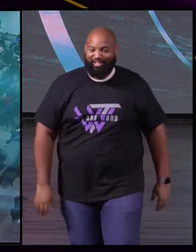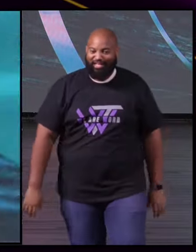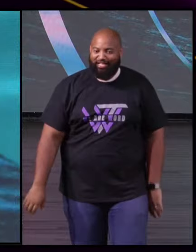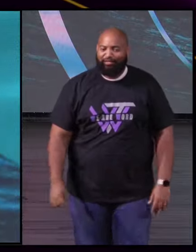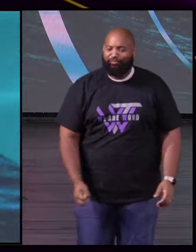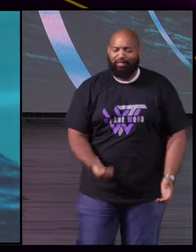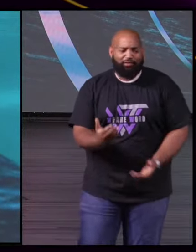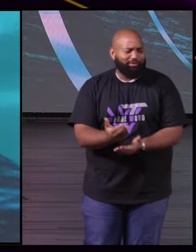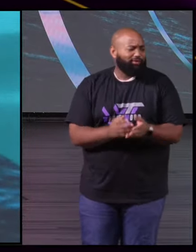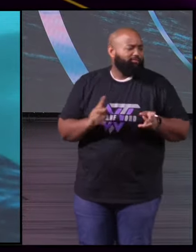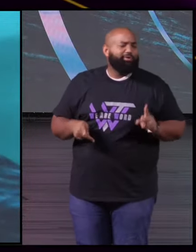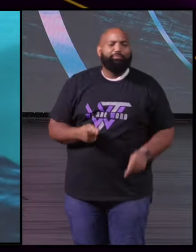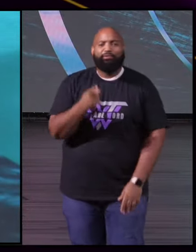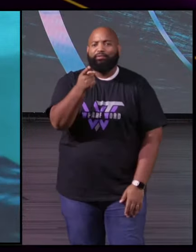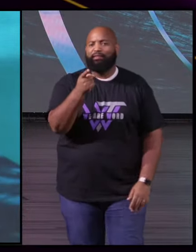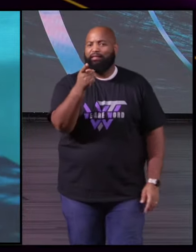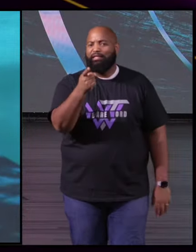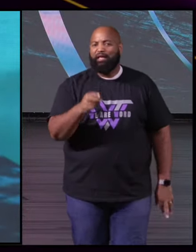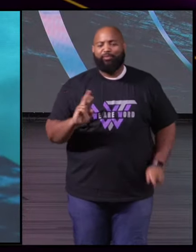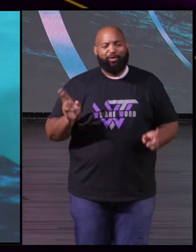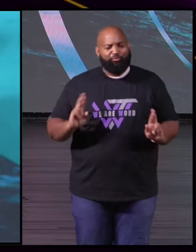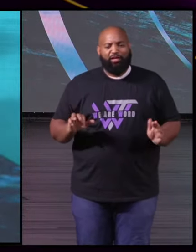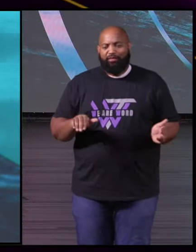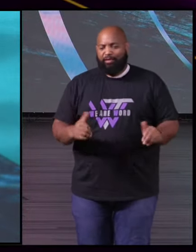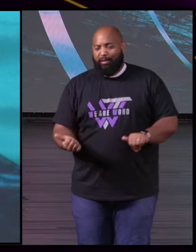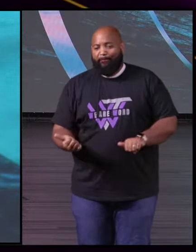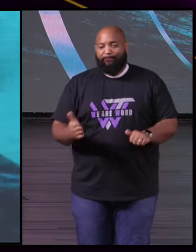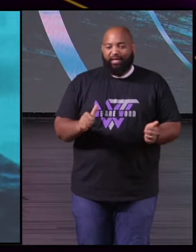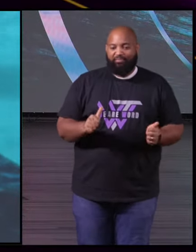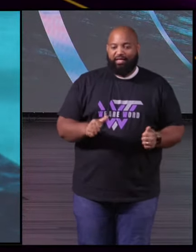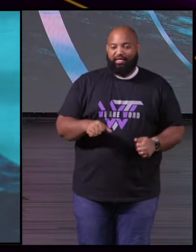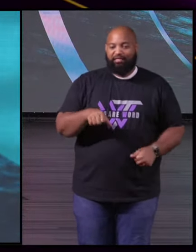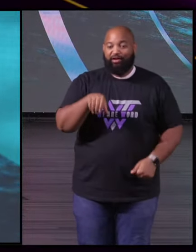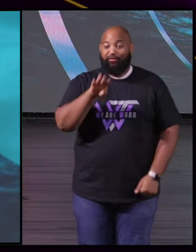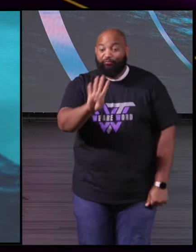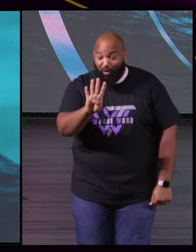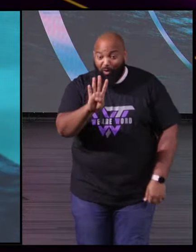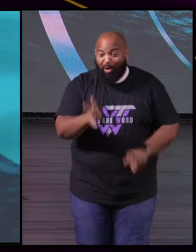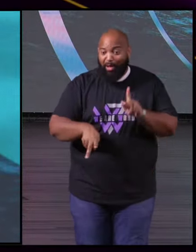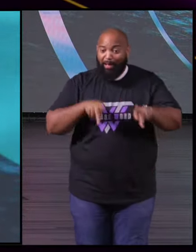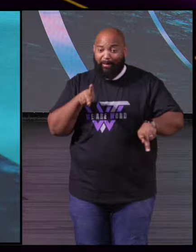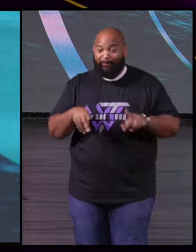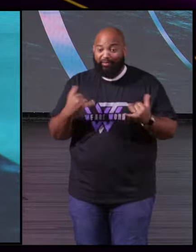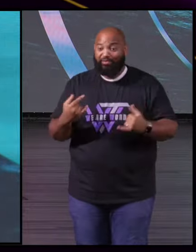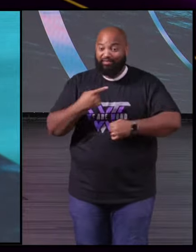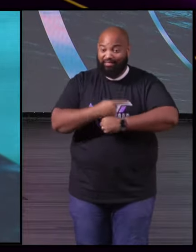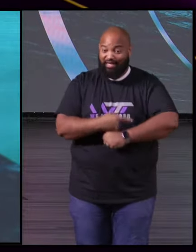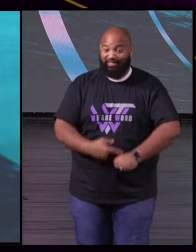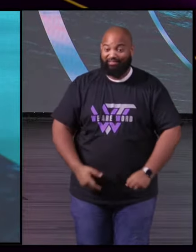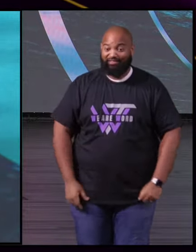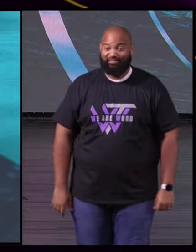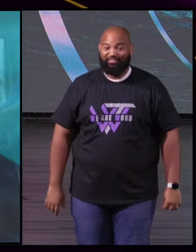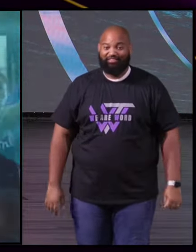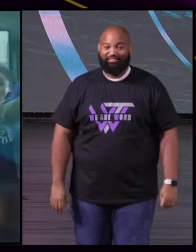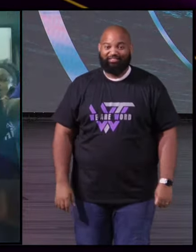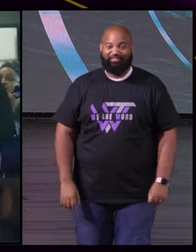And there are folks in the lobby ready to baptize four candidates for baptism this